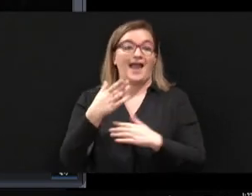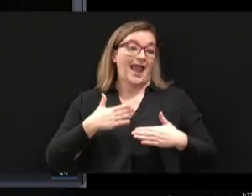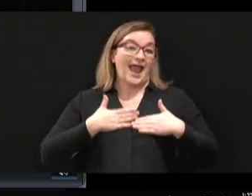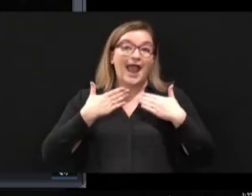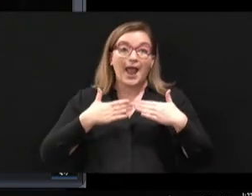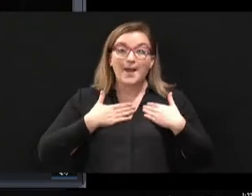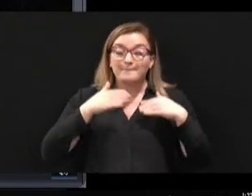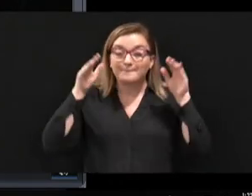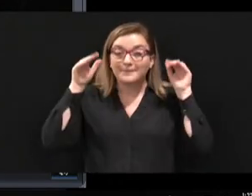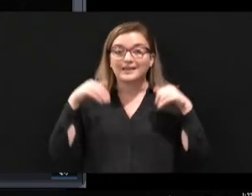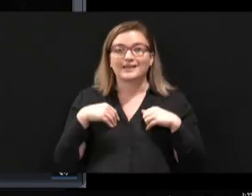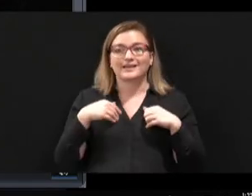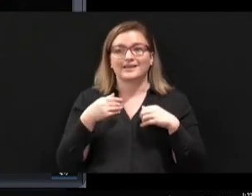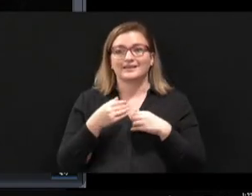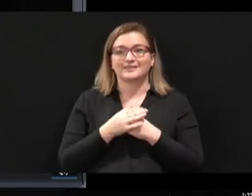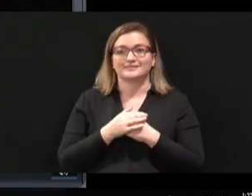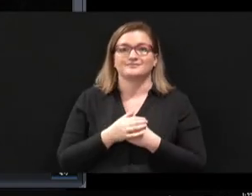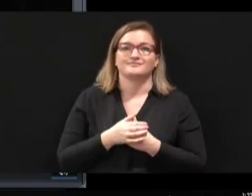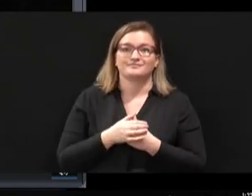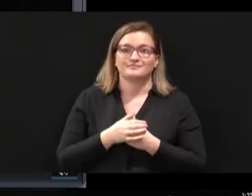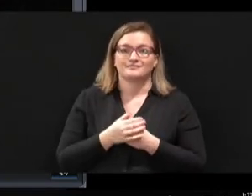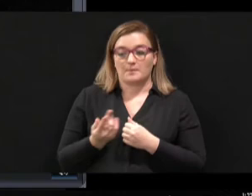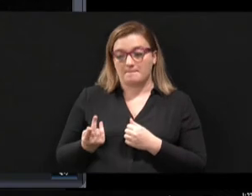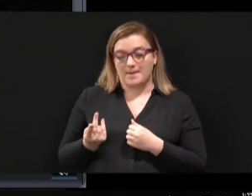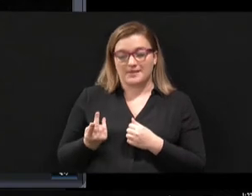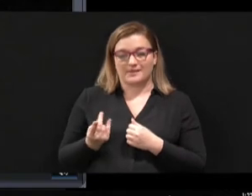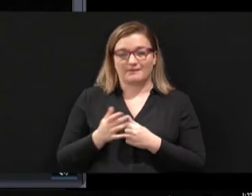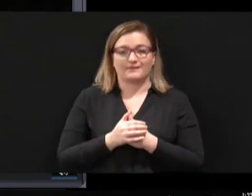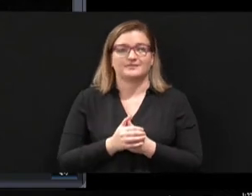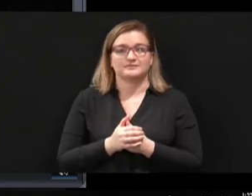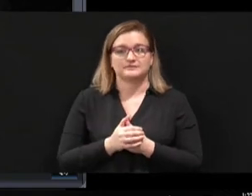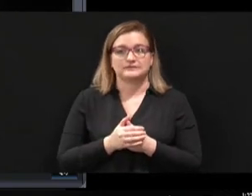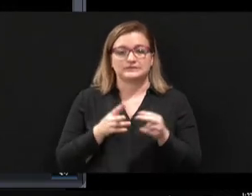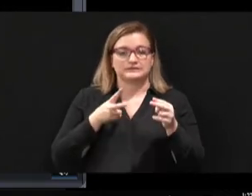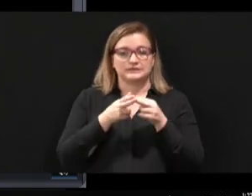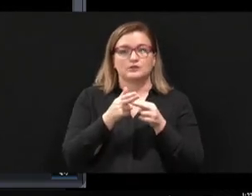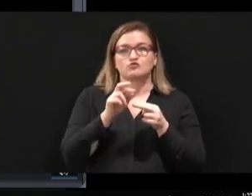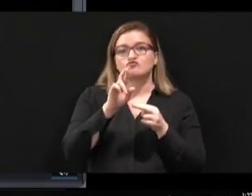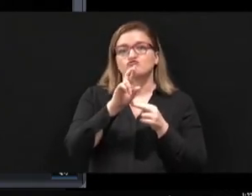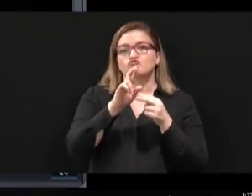and clip off as much of that as you can. R.